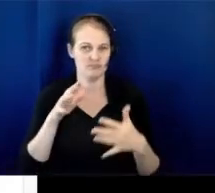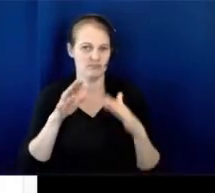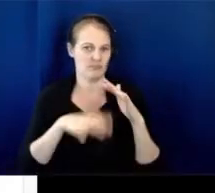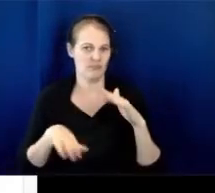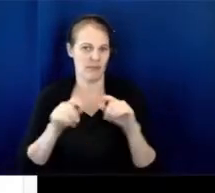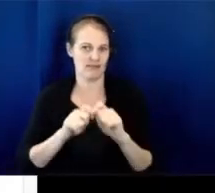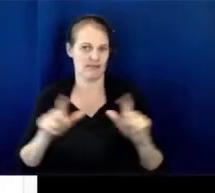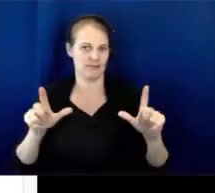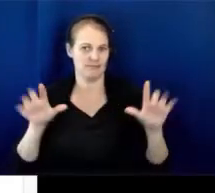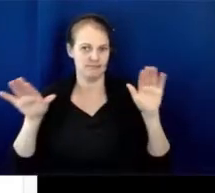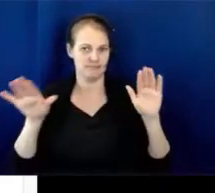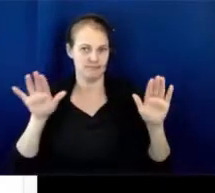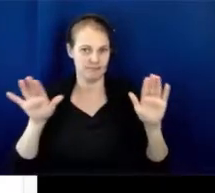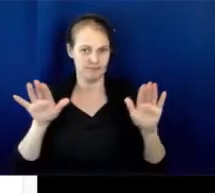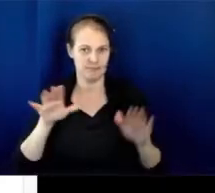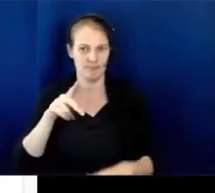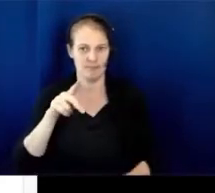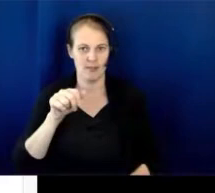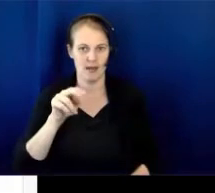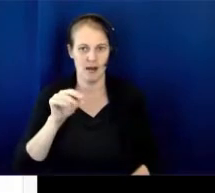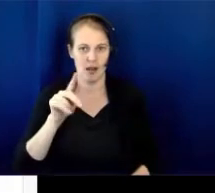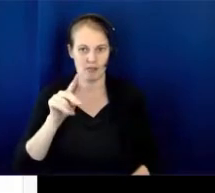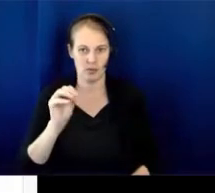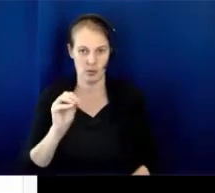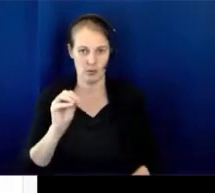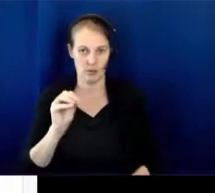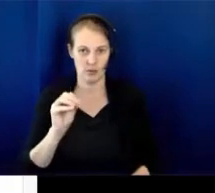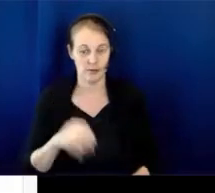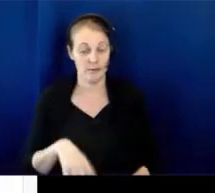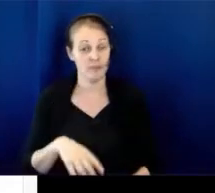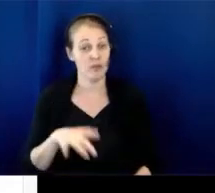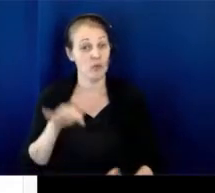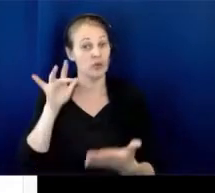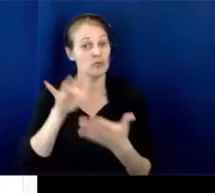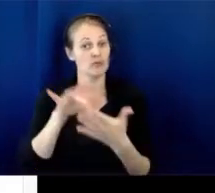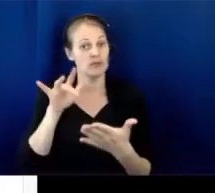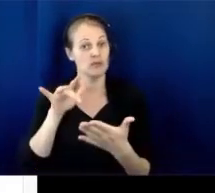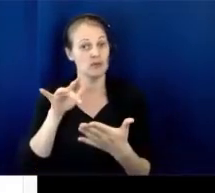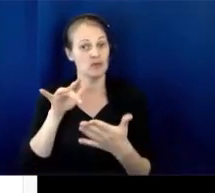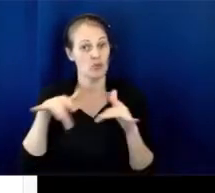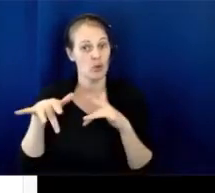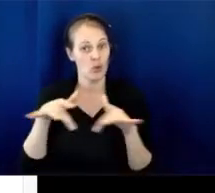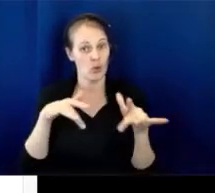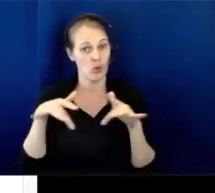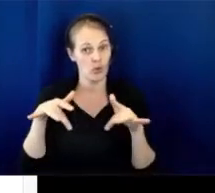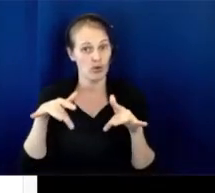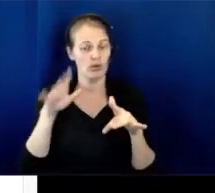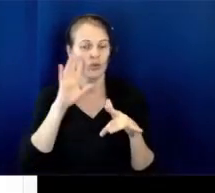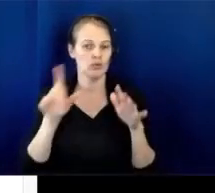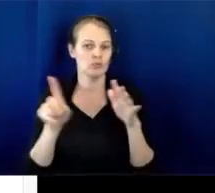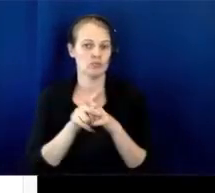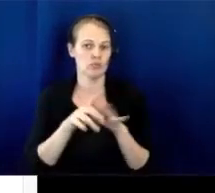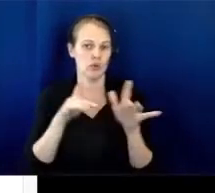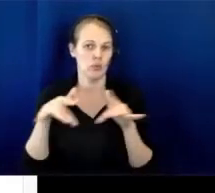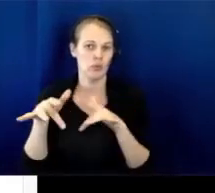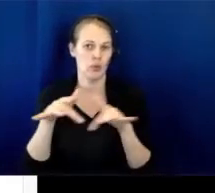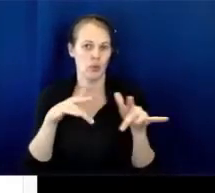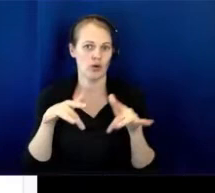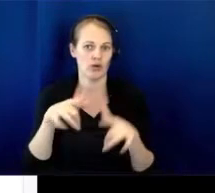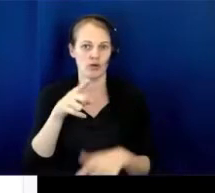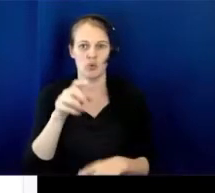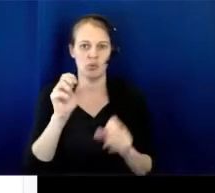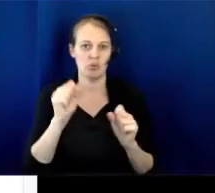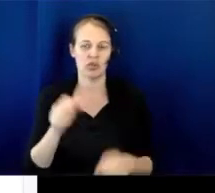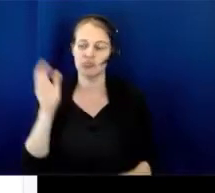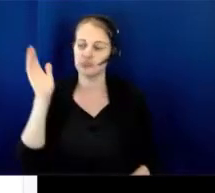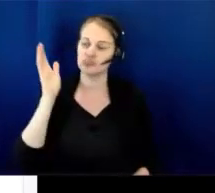screens. Now, as soon as you hit record, you will be brought to a recording screen, and you'll be able to just speak and